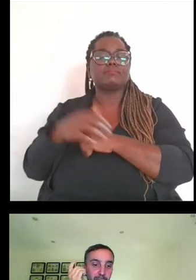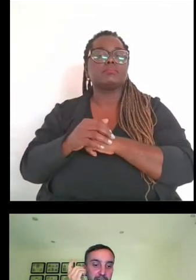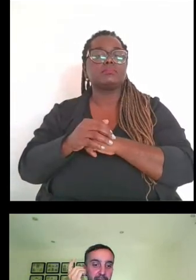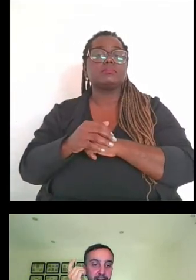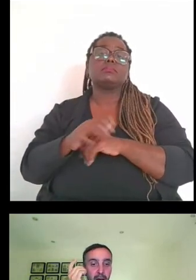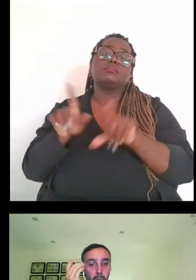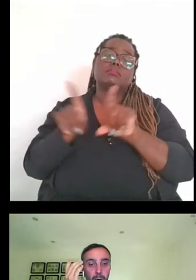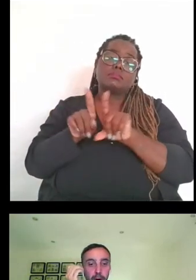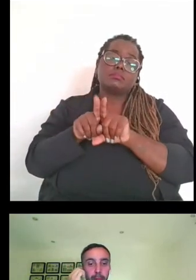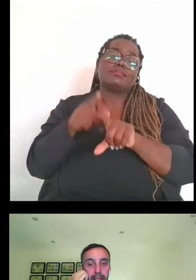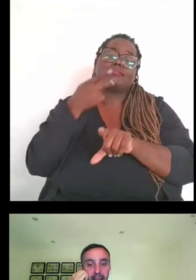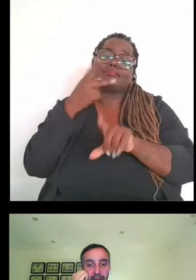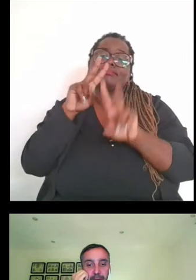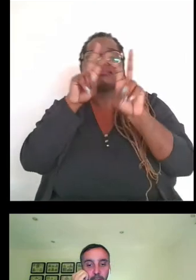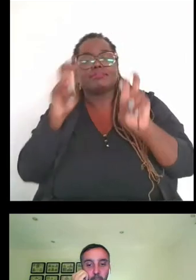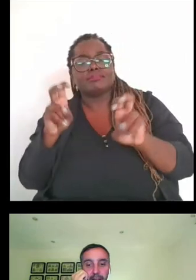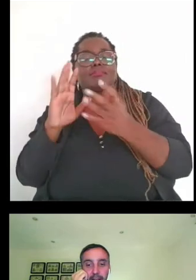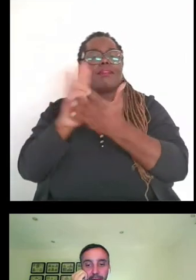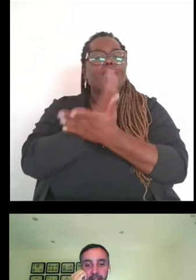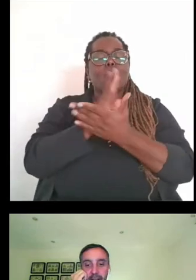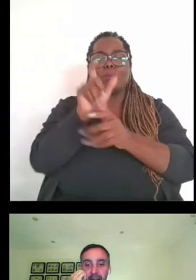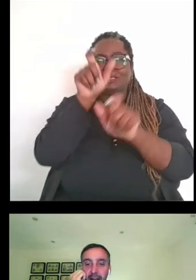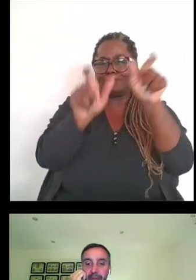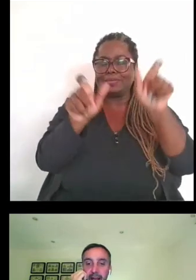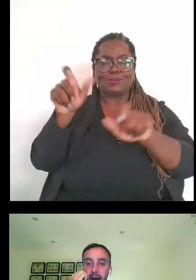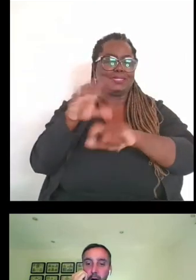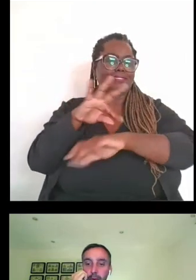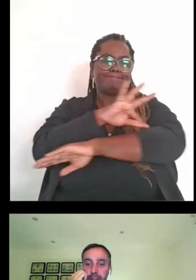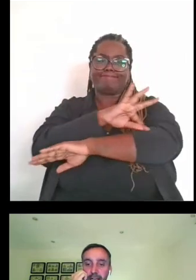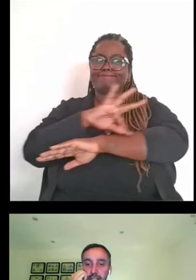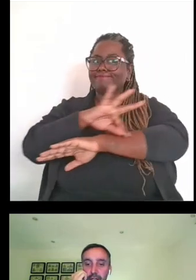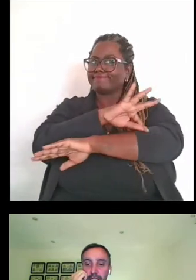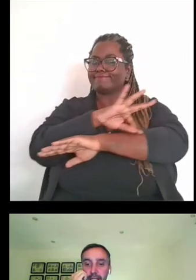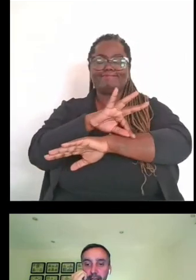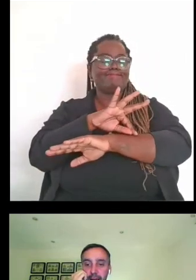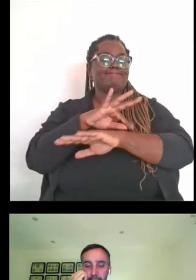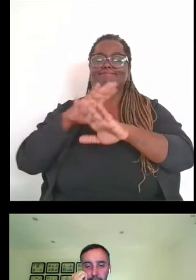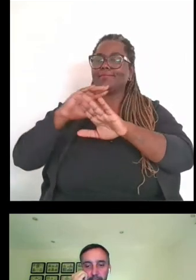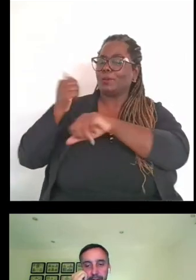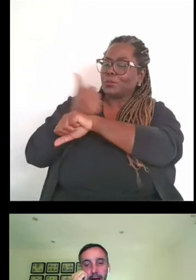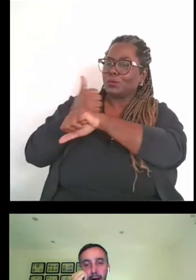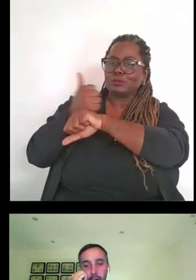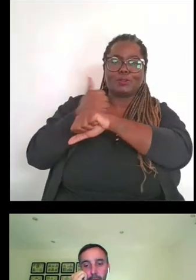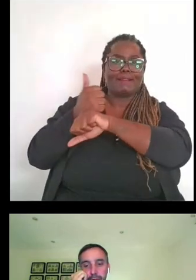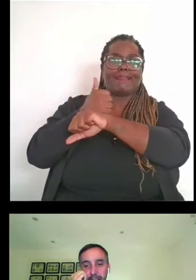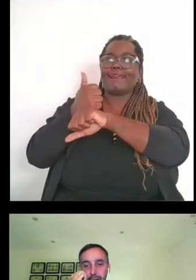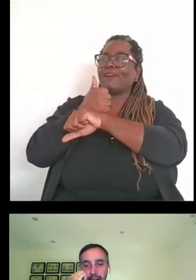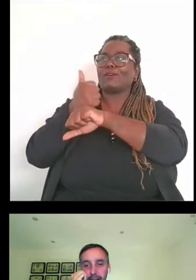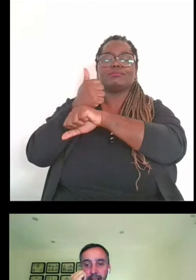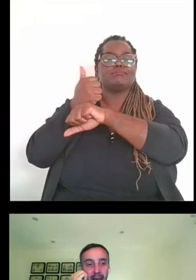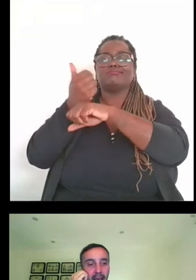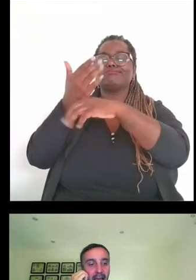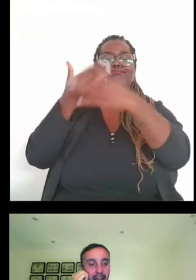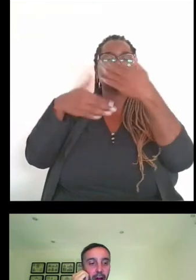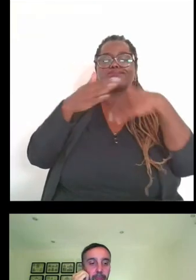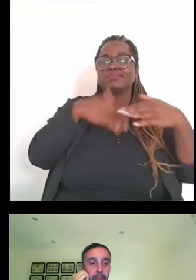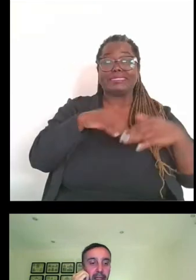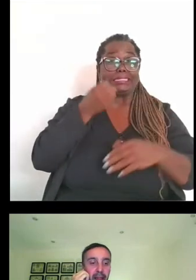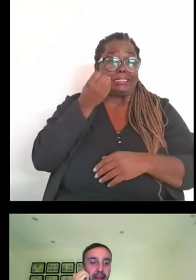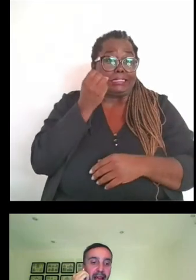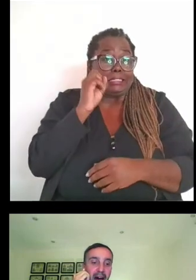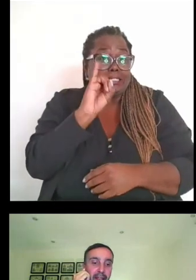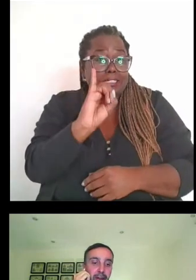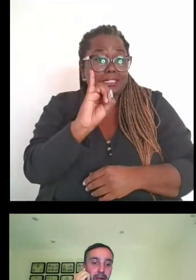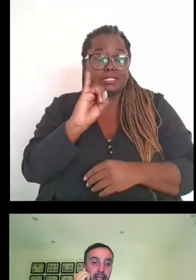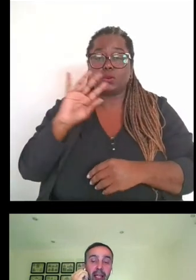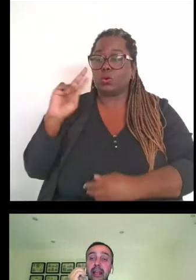whose careers would probably have been quite different if they're homosexually with their homosexuality had